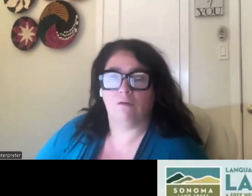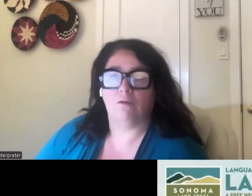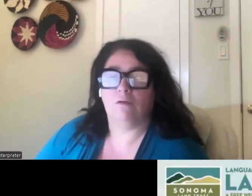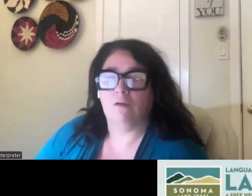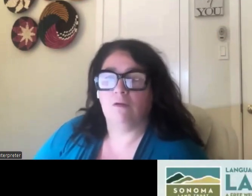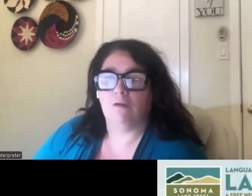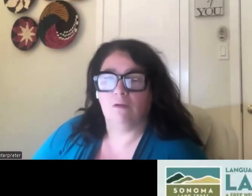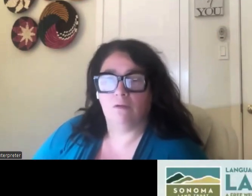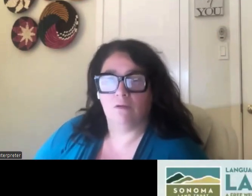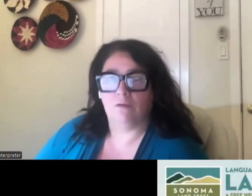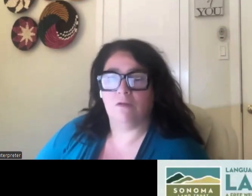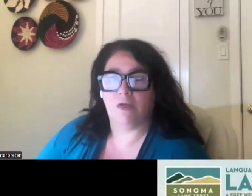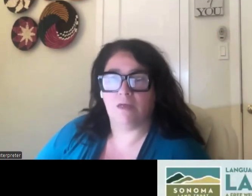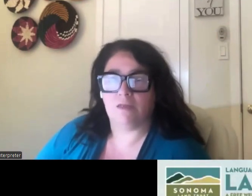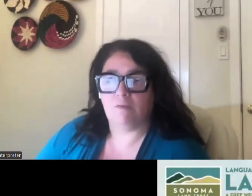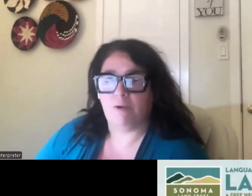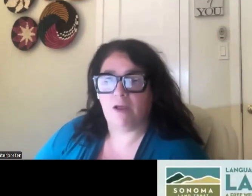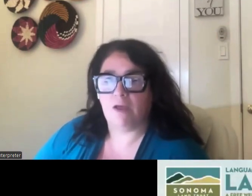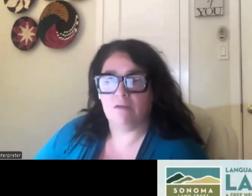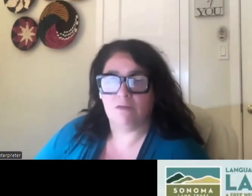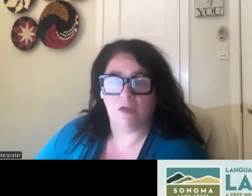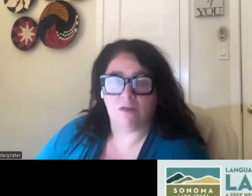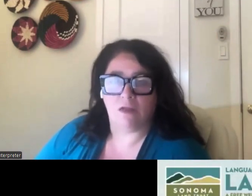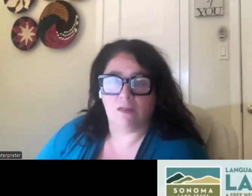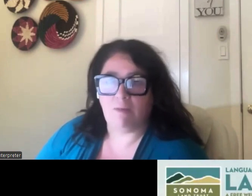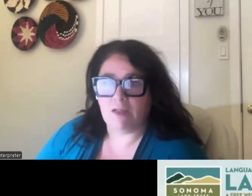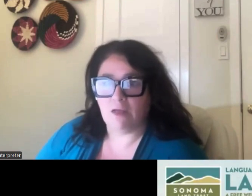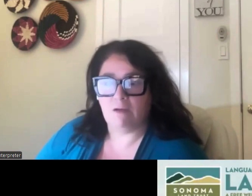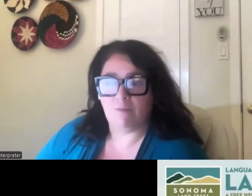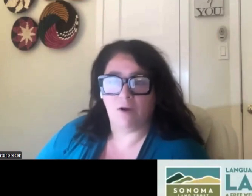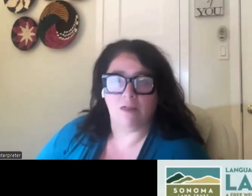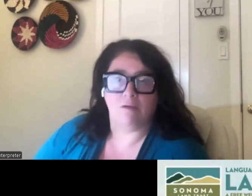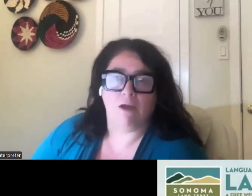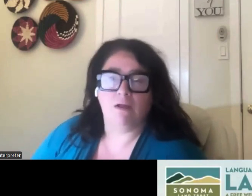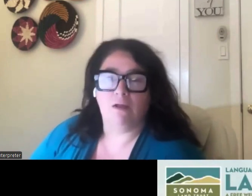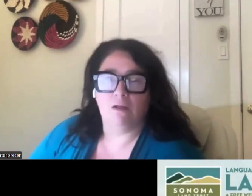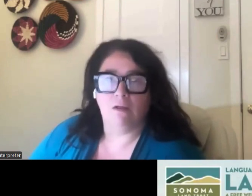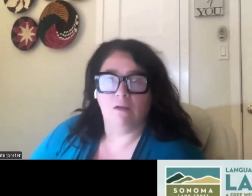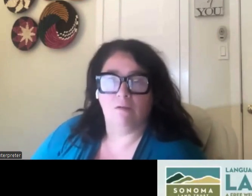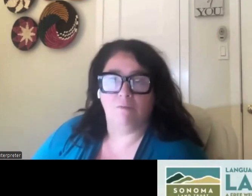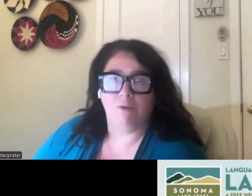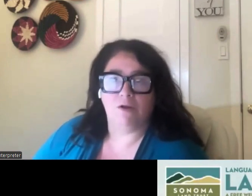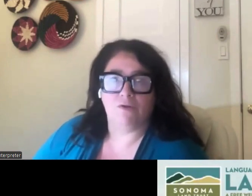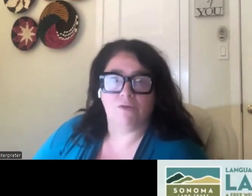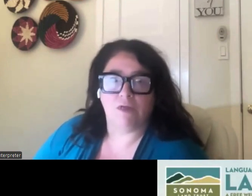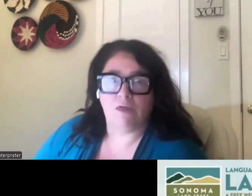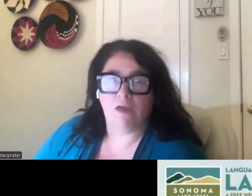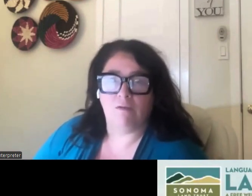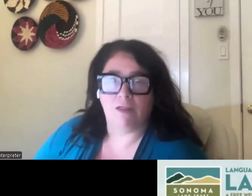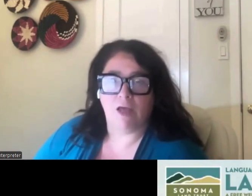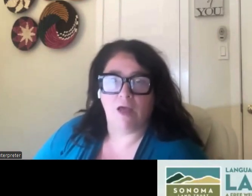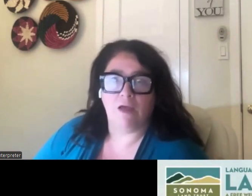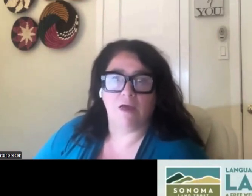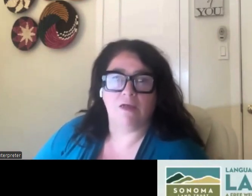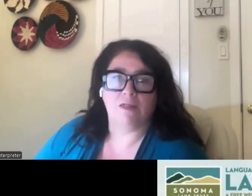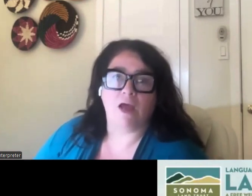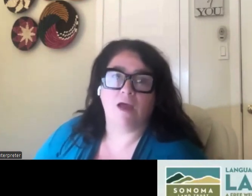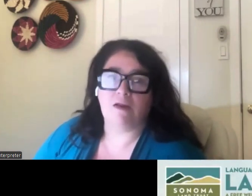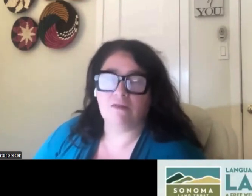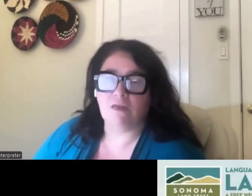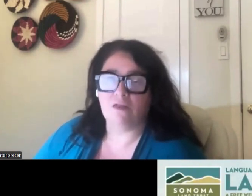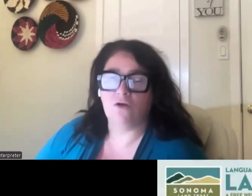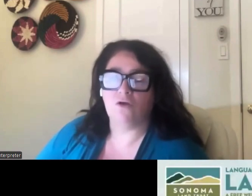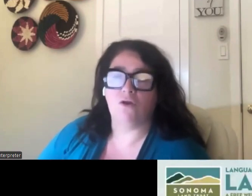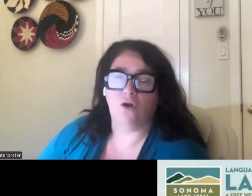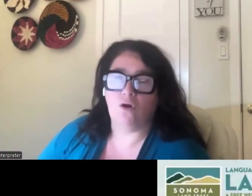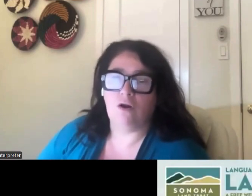of evaporative demand. It's rising with warming. It is true that it's rising non-linearly. So this is that exponential curve. So